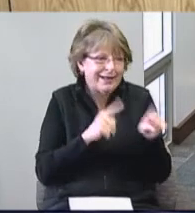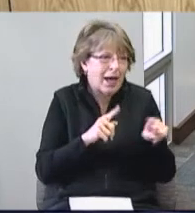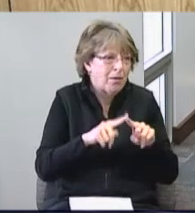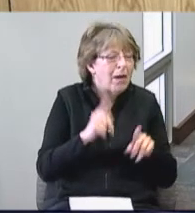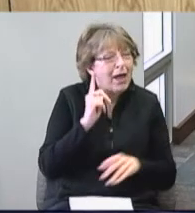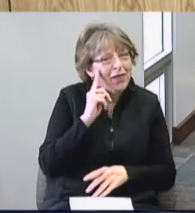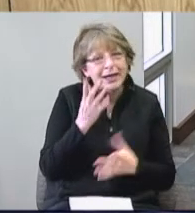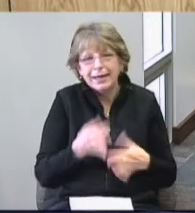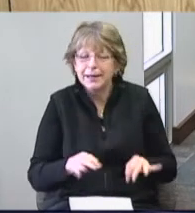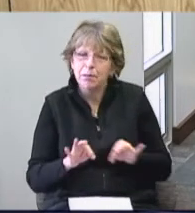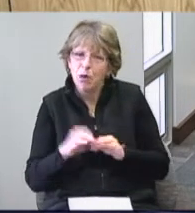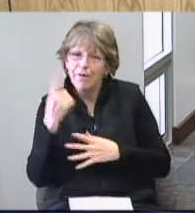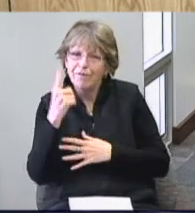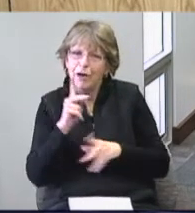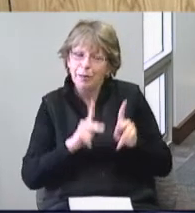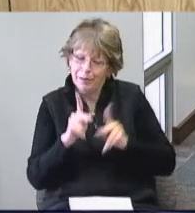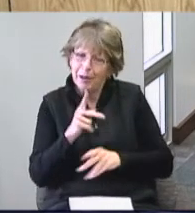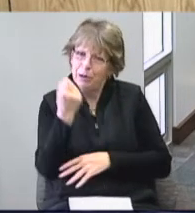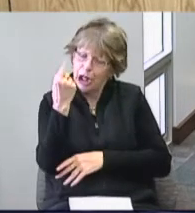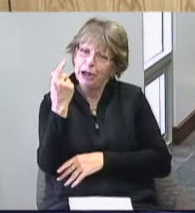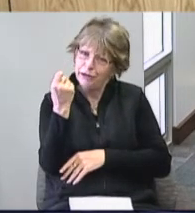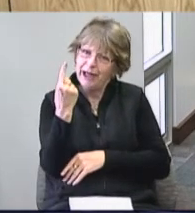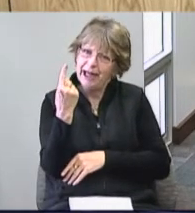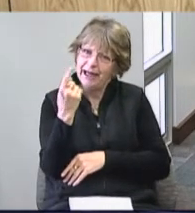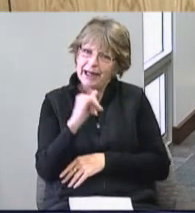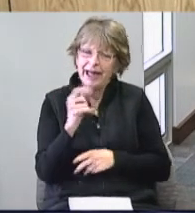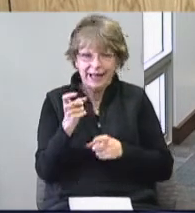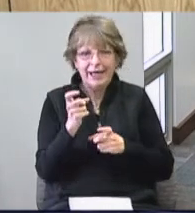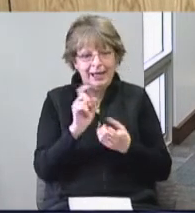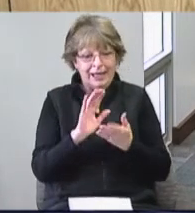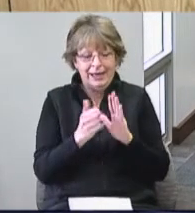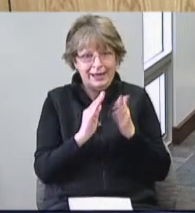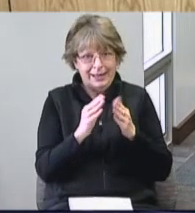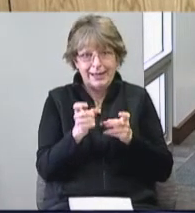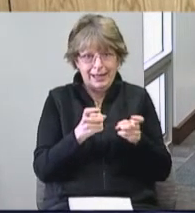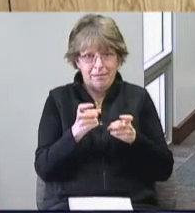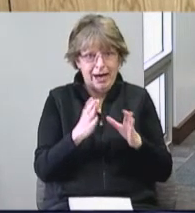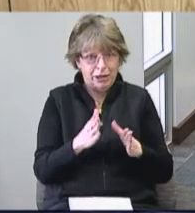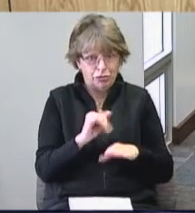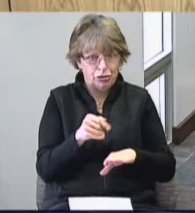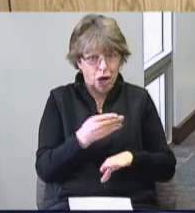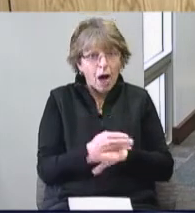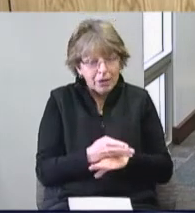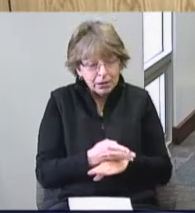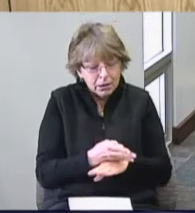it's important for people in the community to understand that the city manager position,